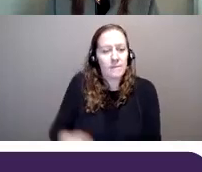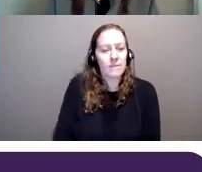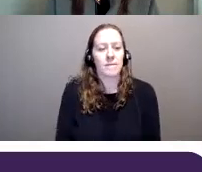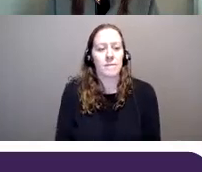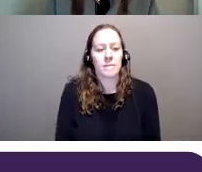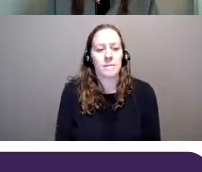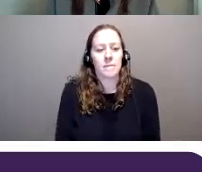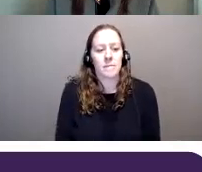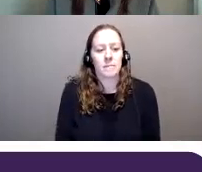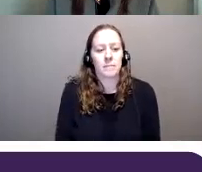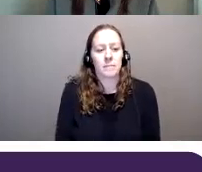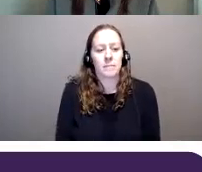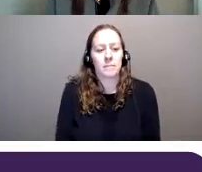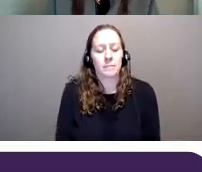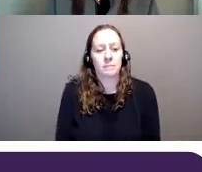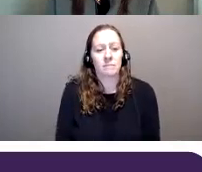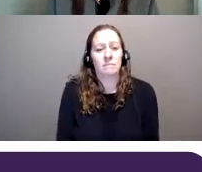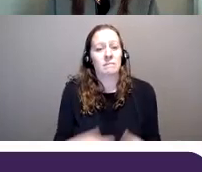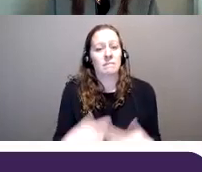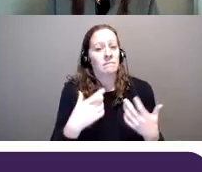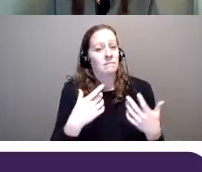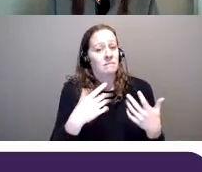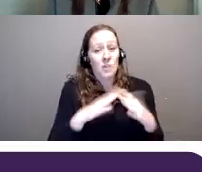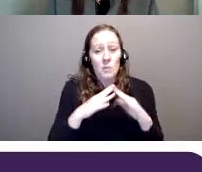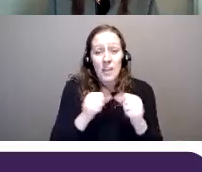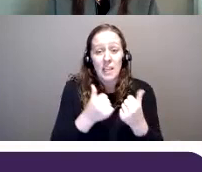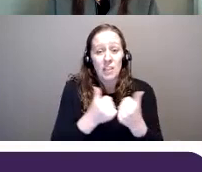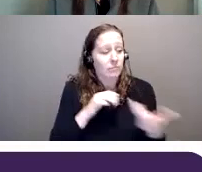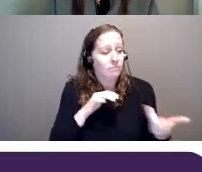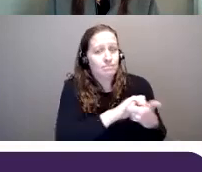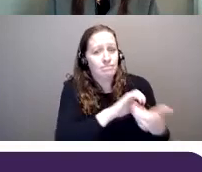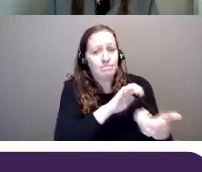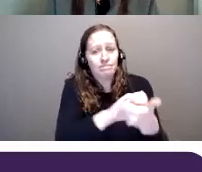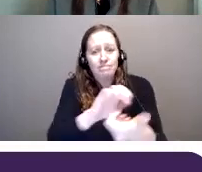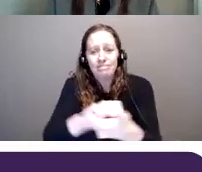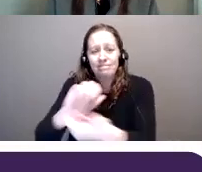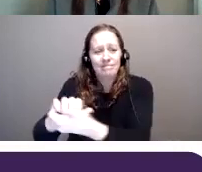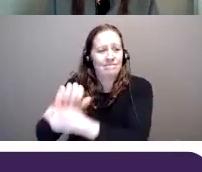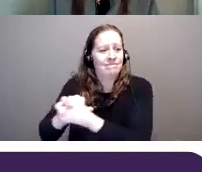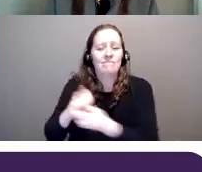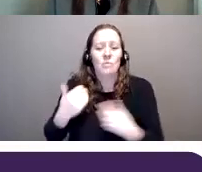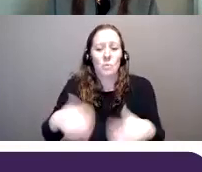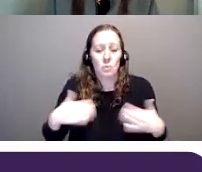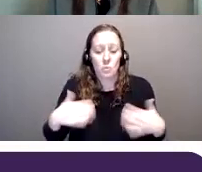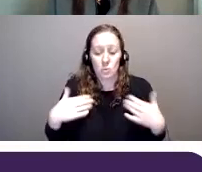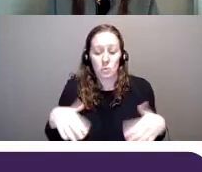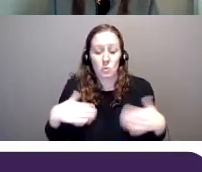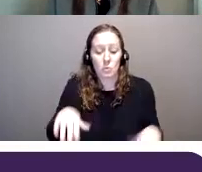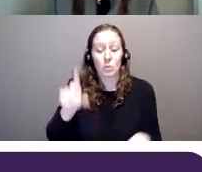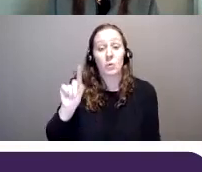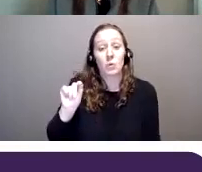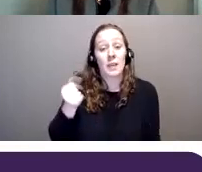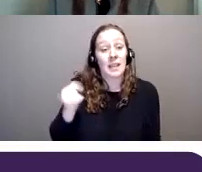has collaborated with numerous community agencies, as you can tell. In 2018, she